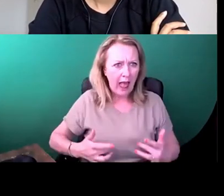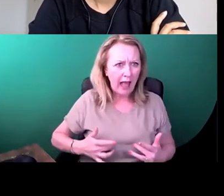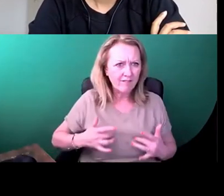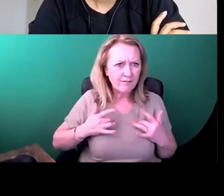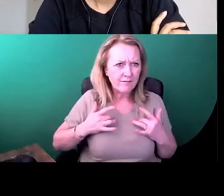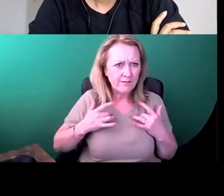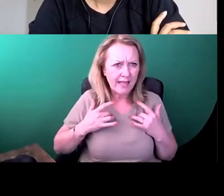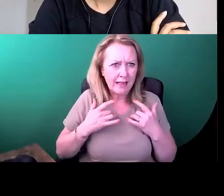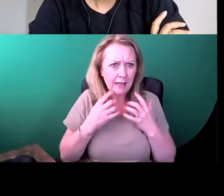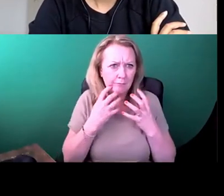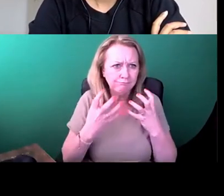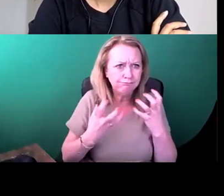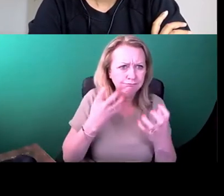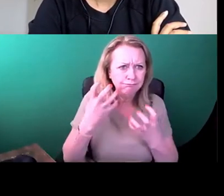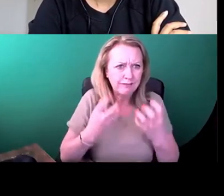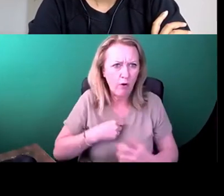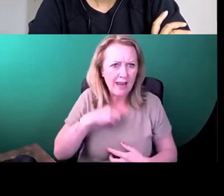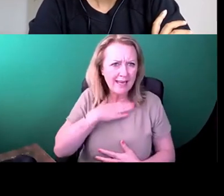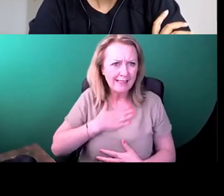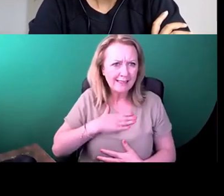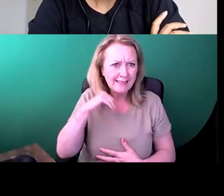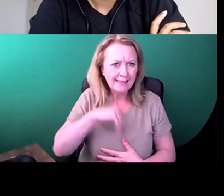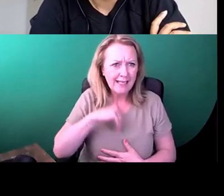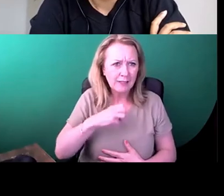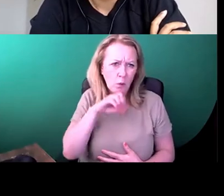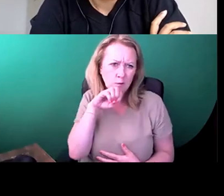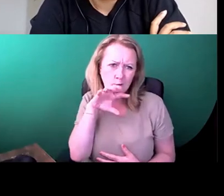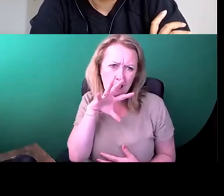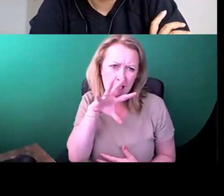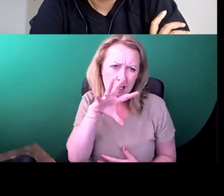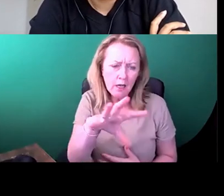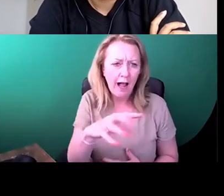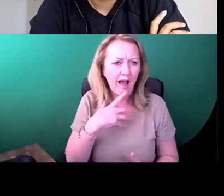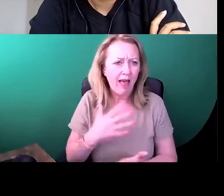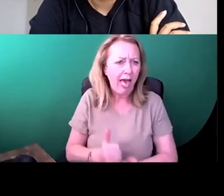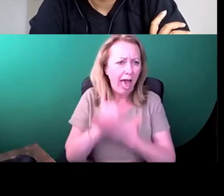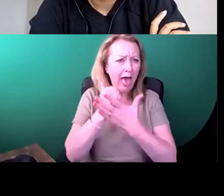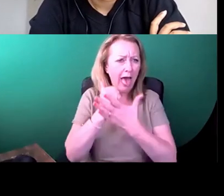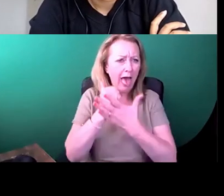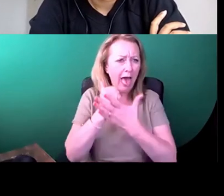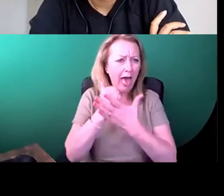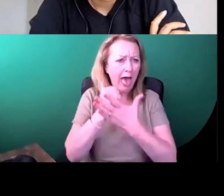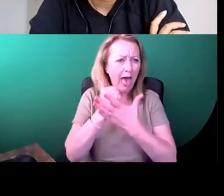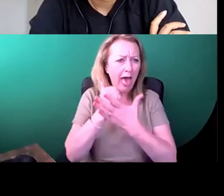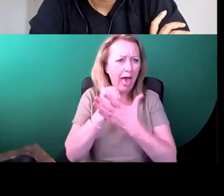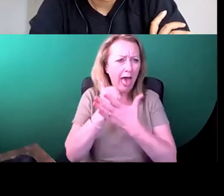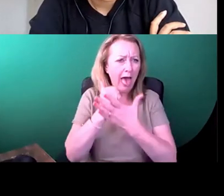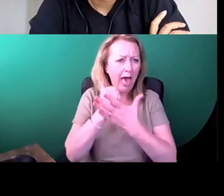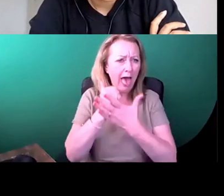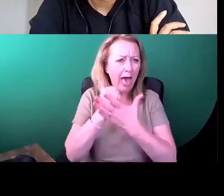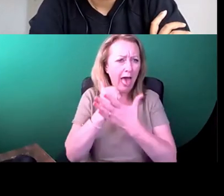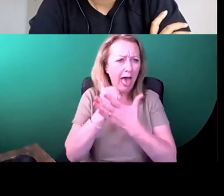to froth at the mouth and a scream growing in my chest. "Help, get me out of here." Then everything changed